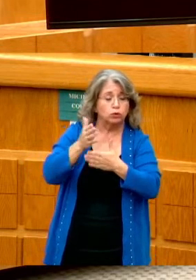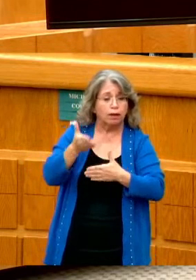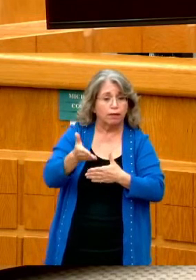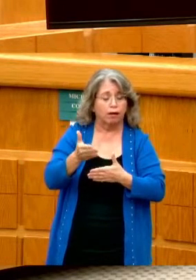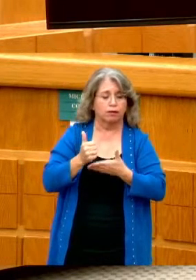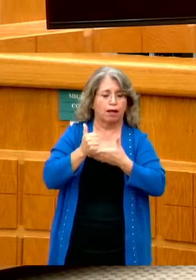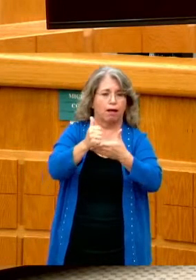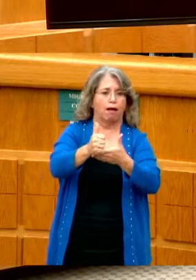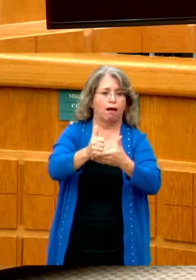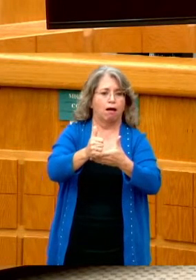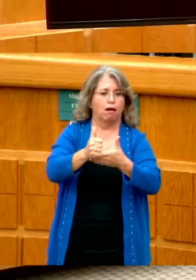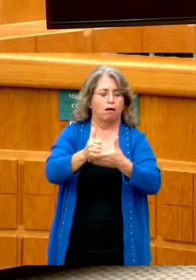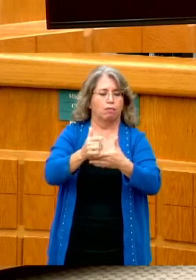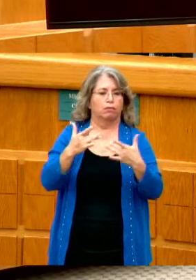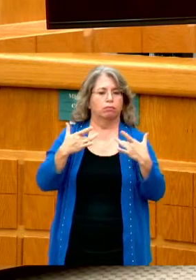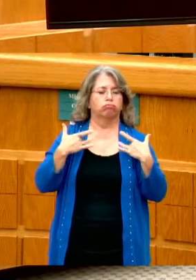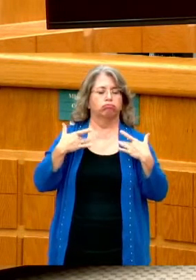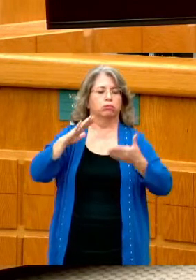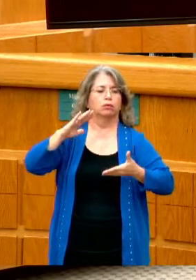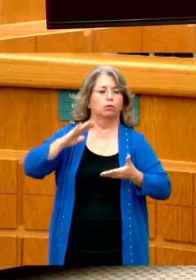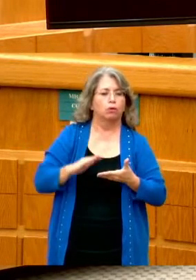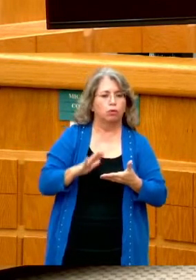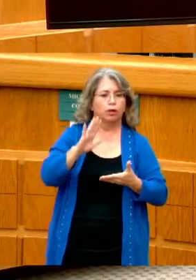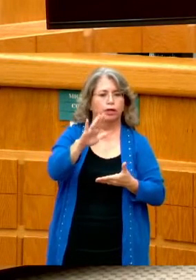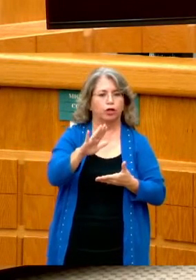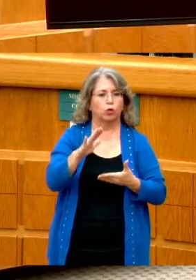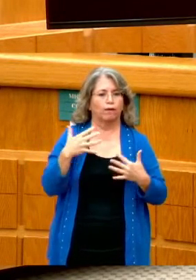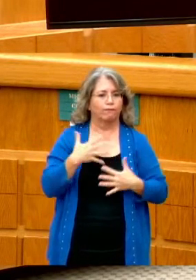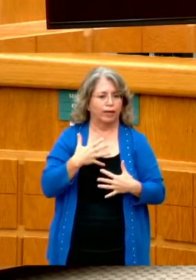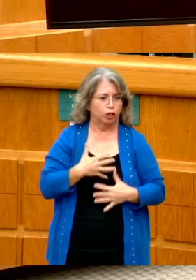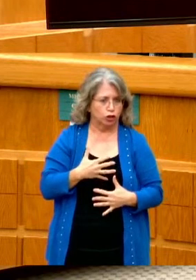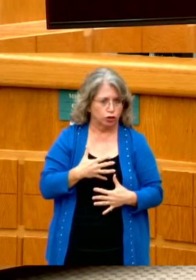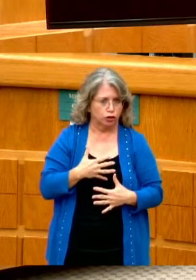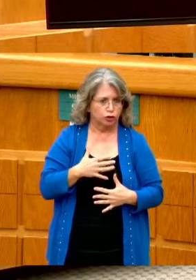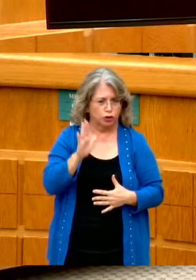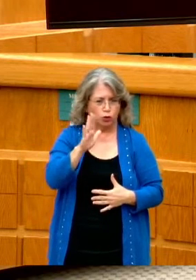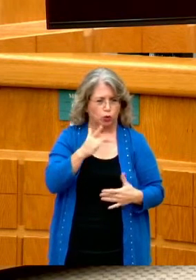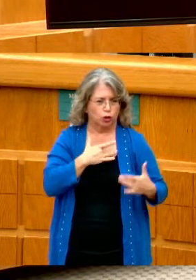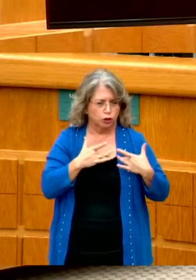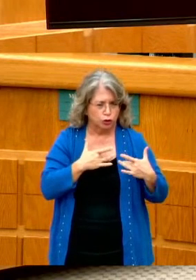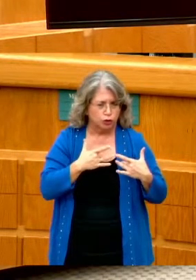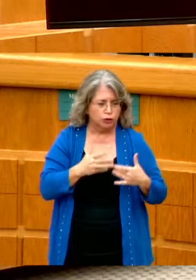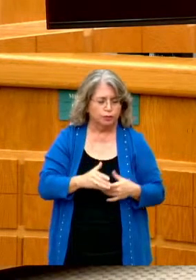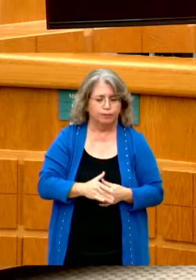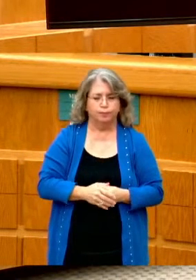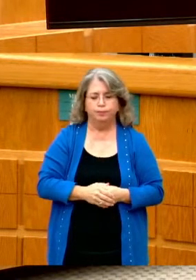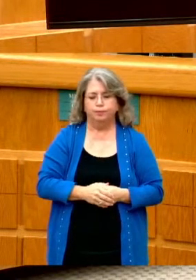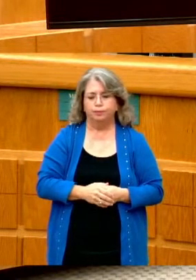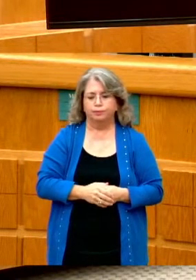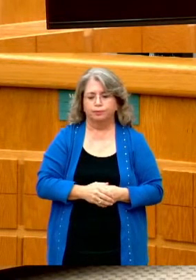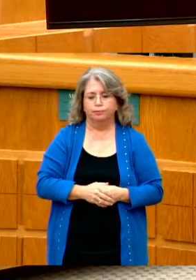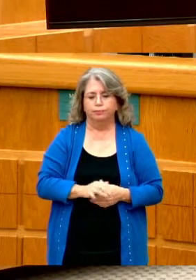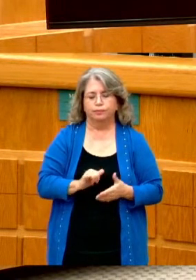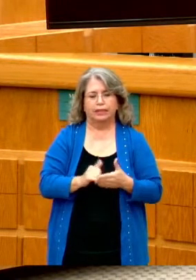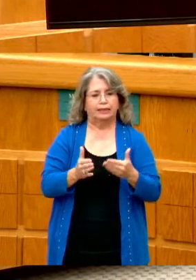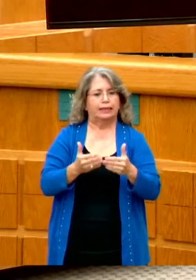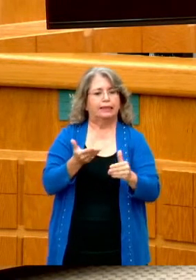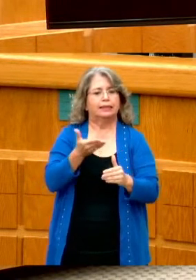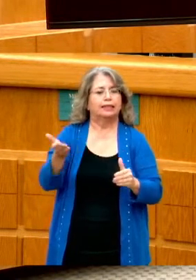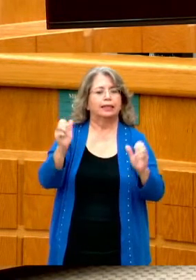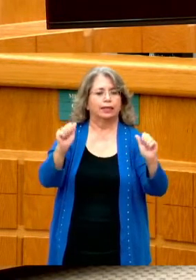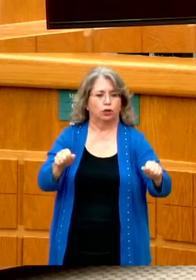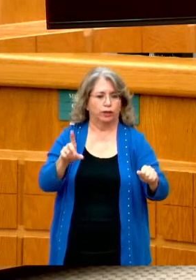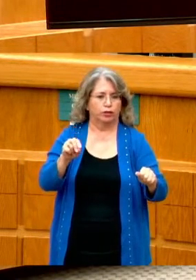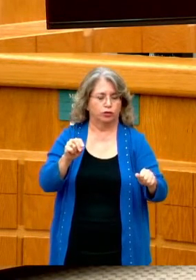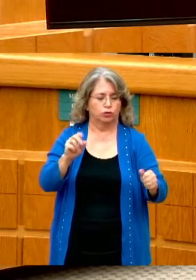allay your fears. This is the easiest thing to do in order to suppress this